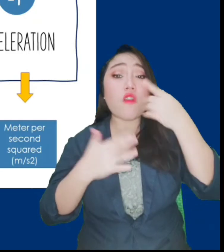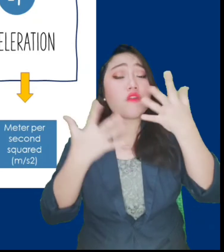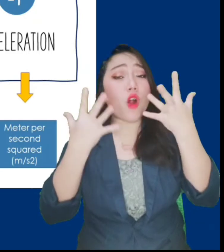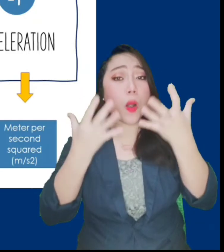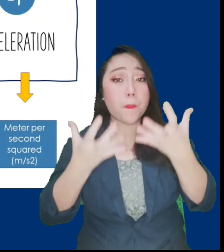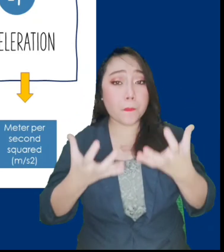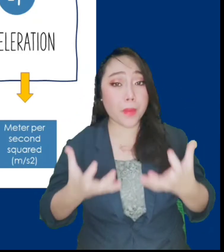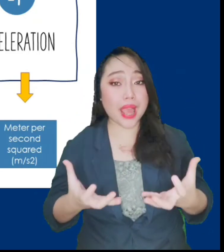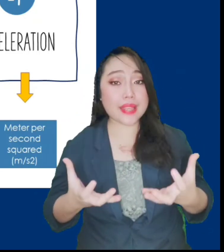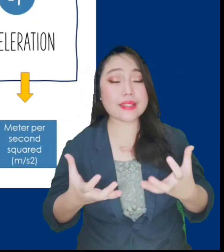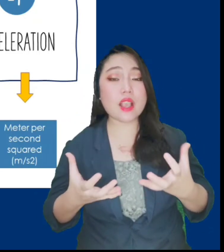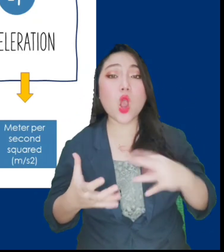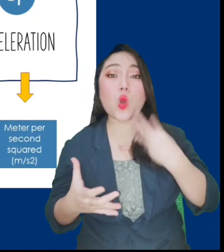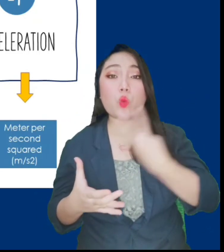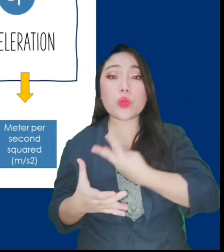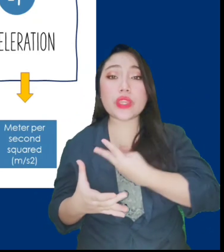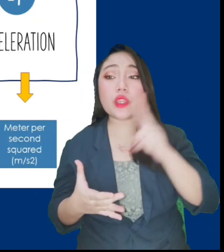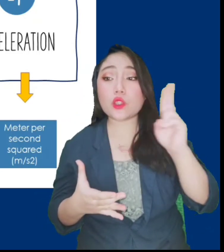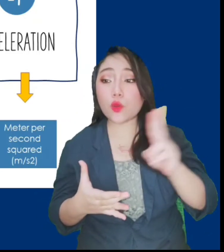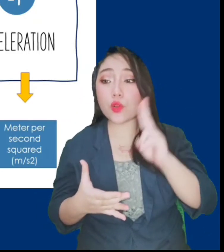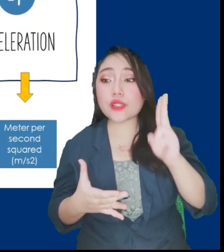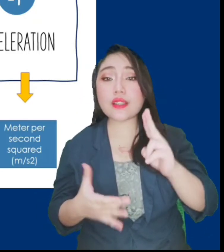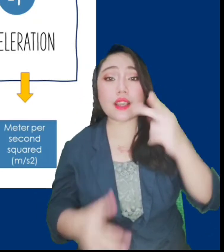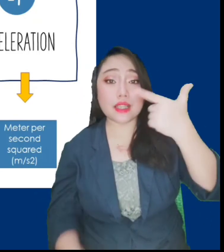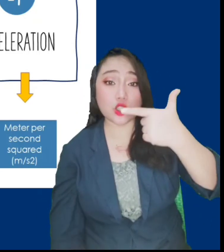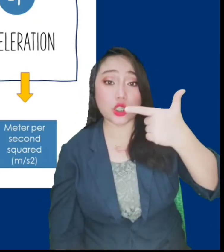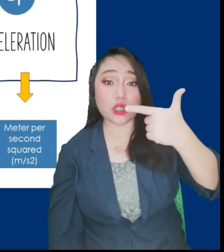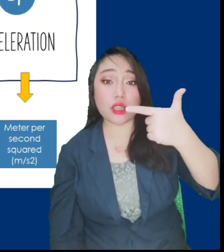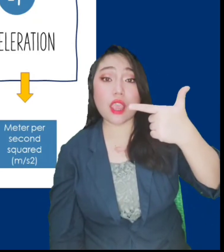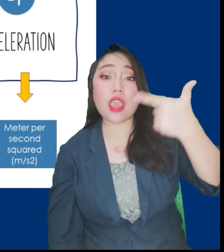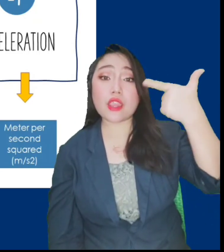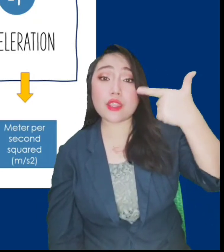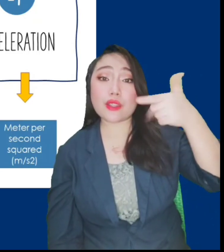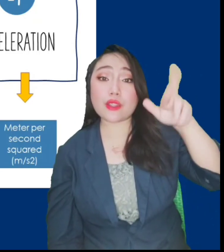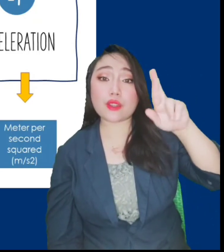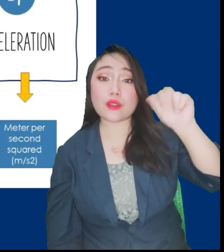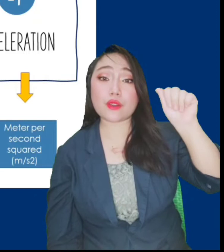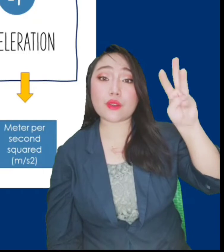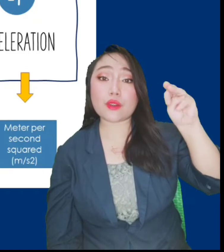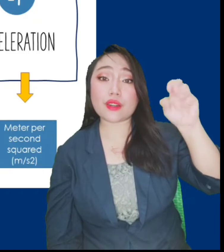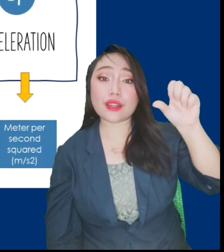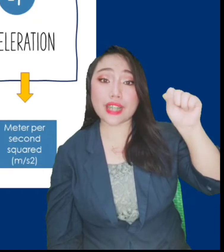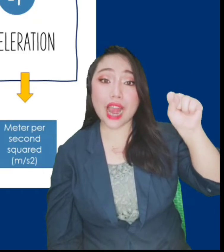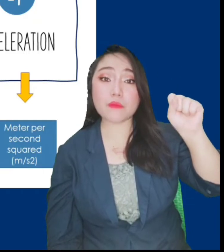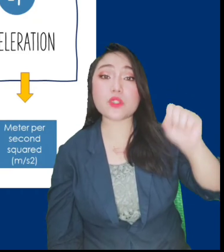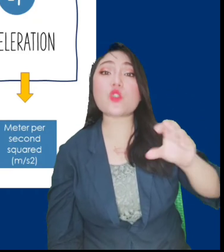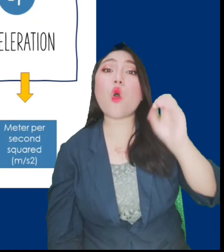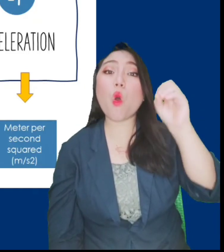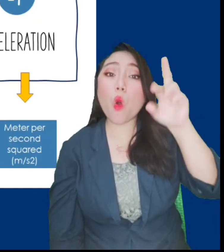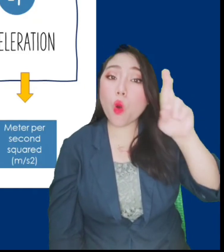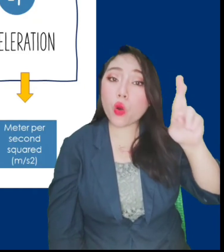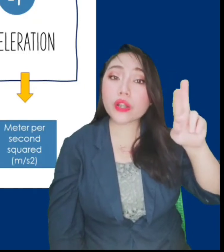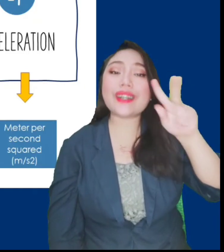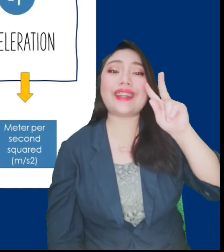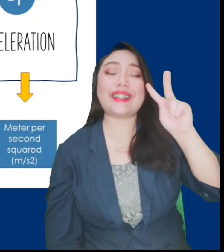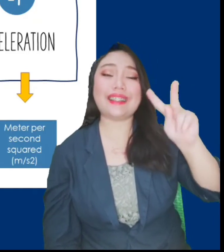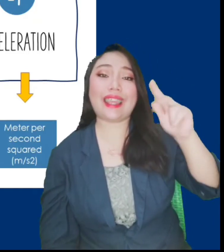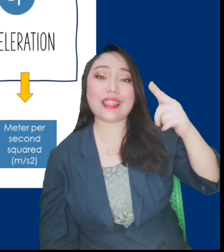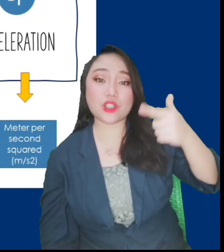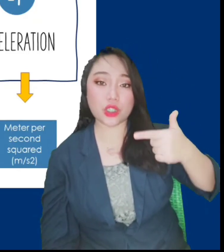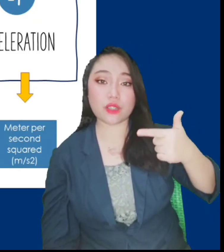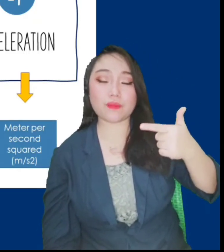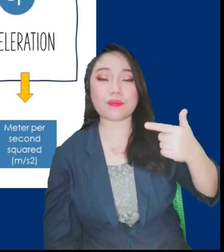Newton. Next, we have mass. We are using G for grams